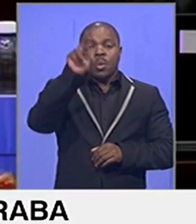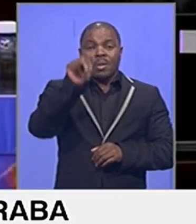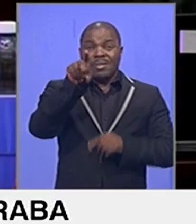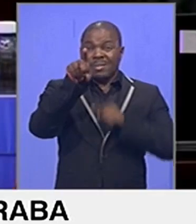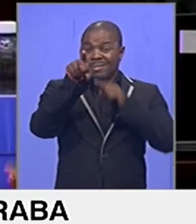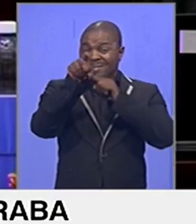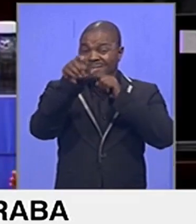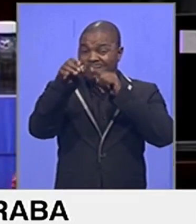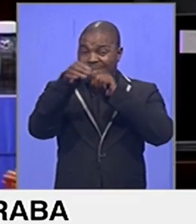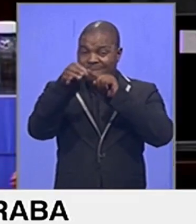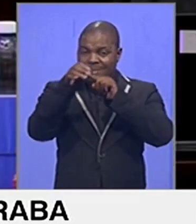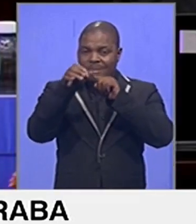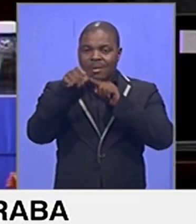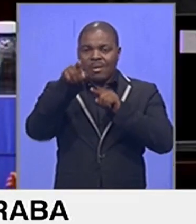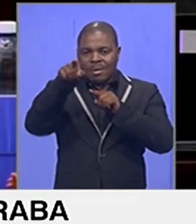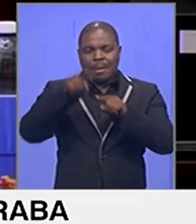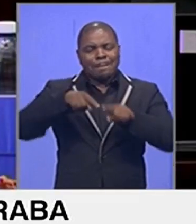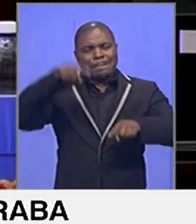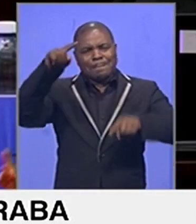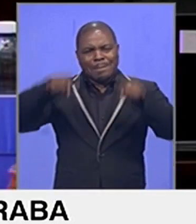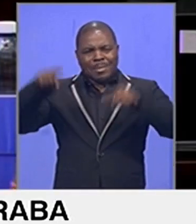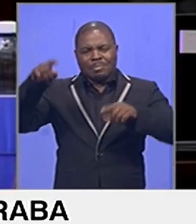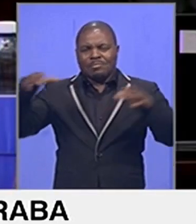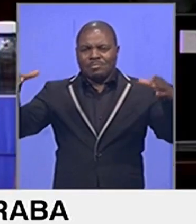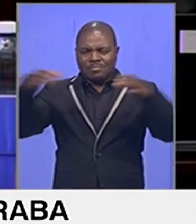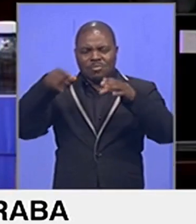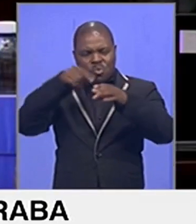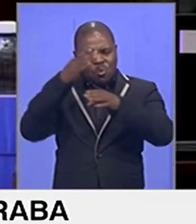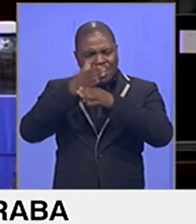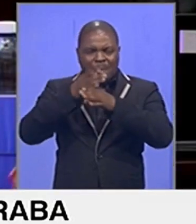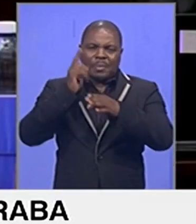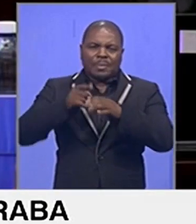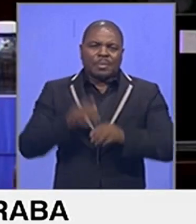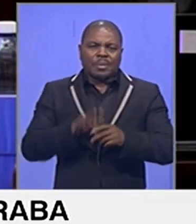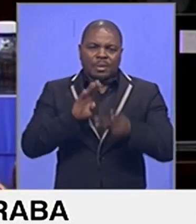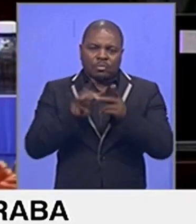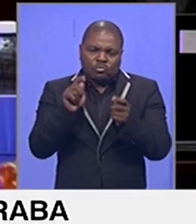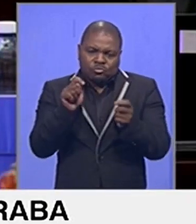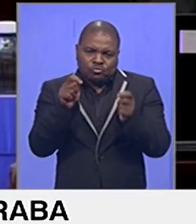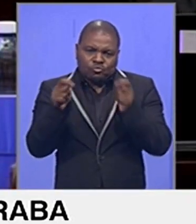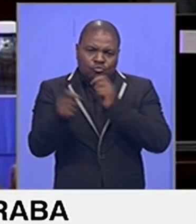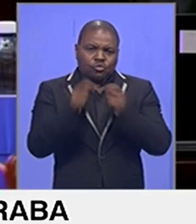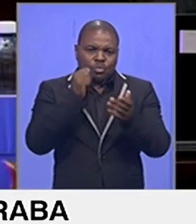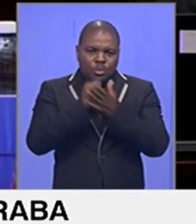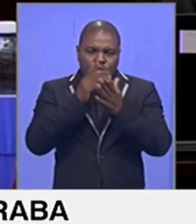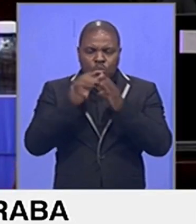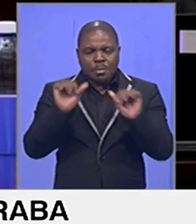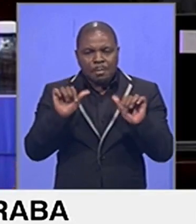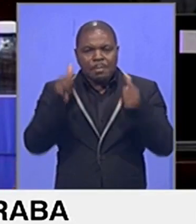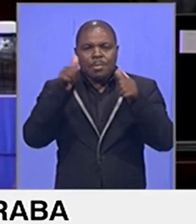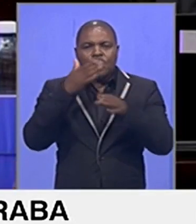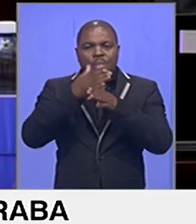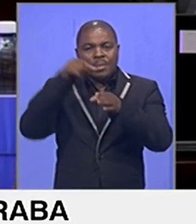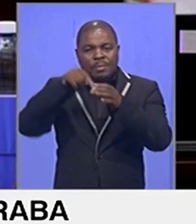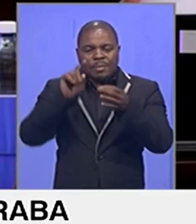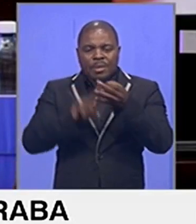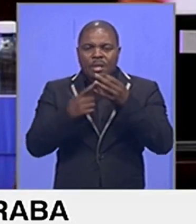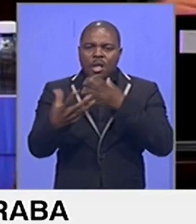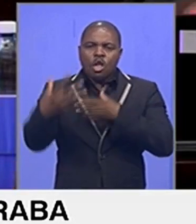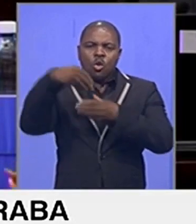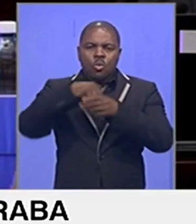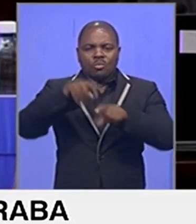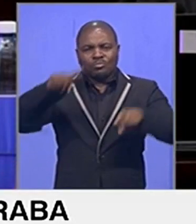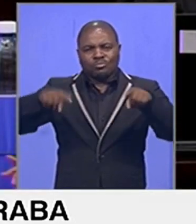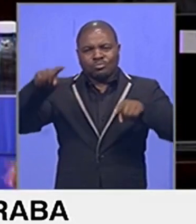the center of multilateralism and be reformed to make it more effective, more